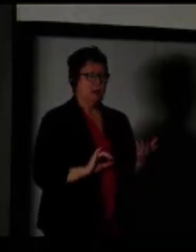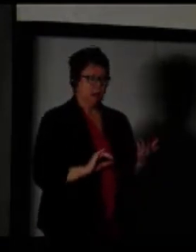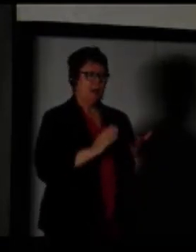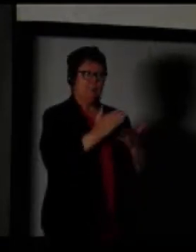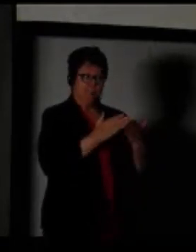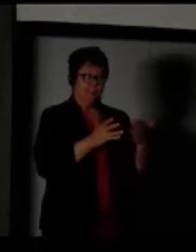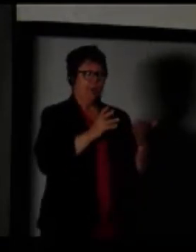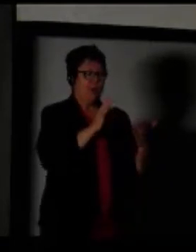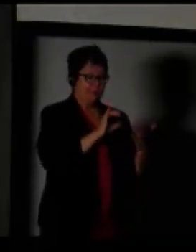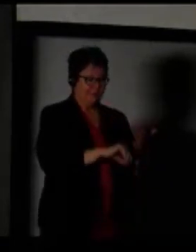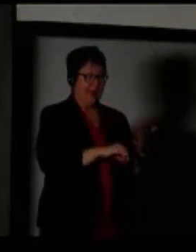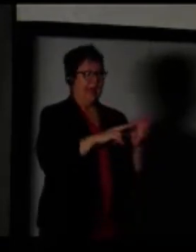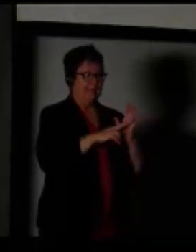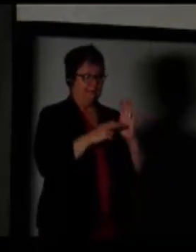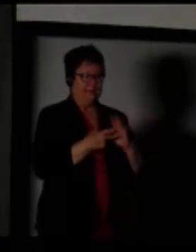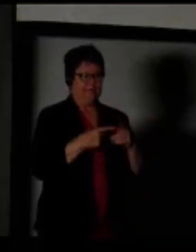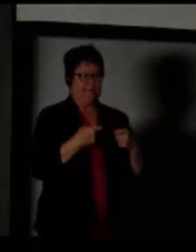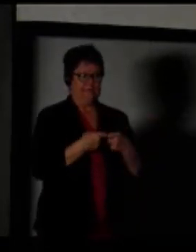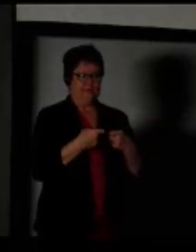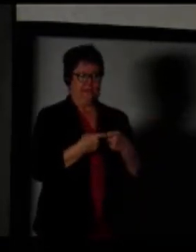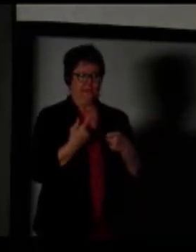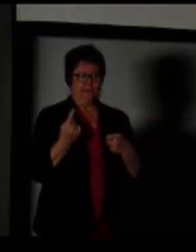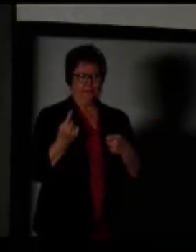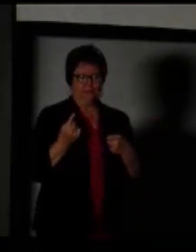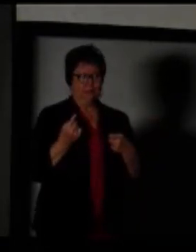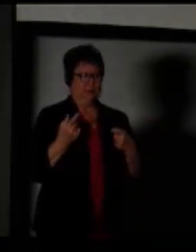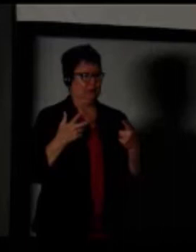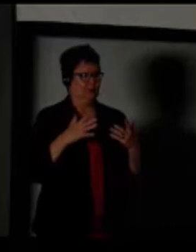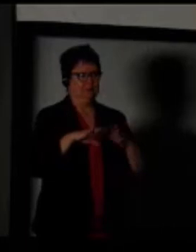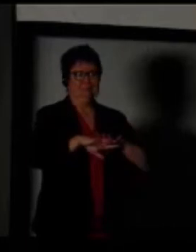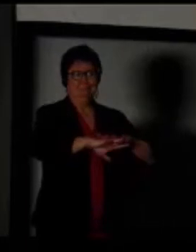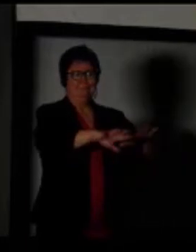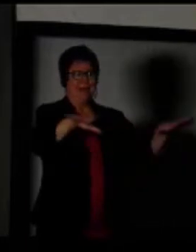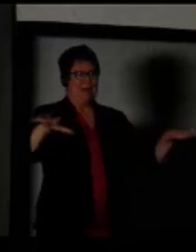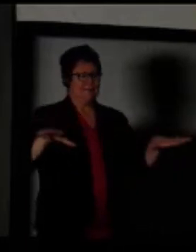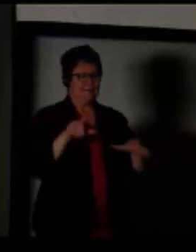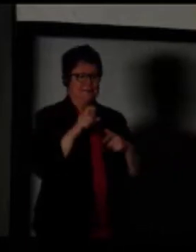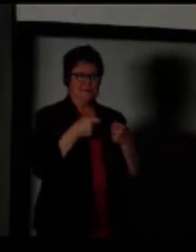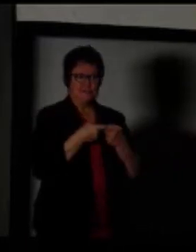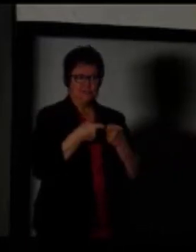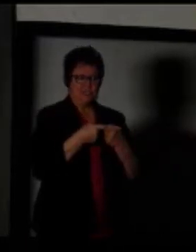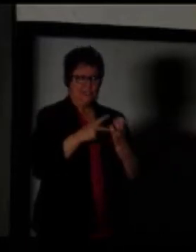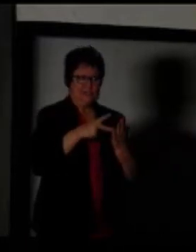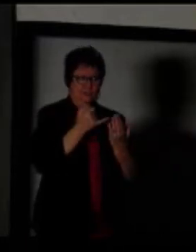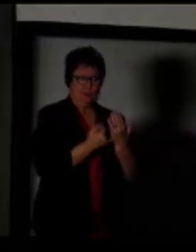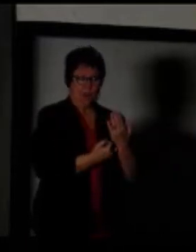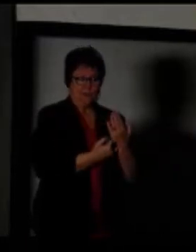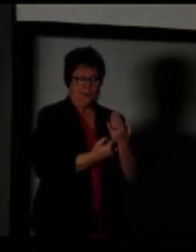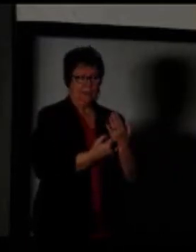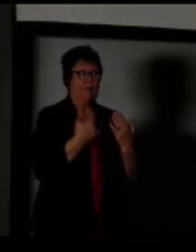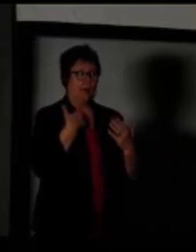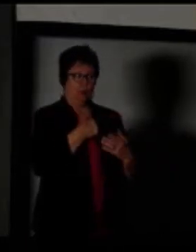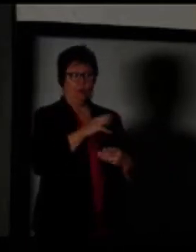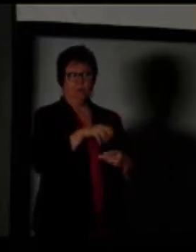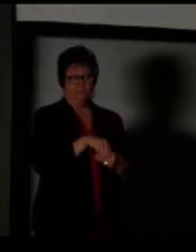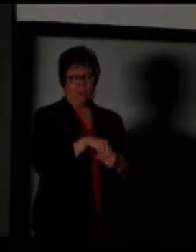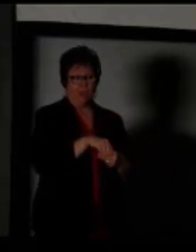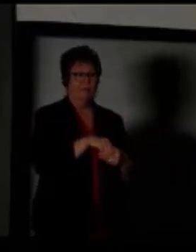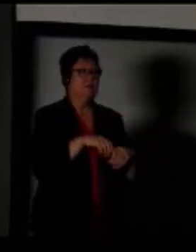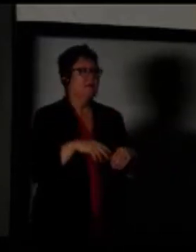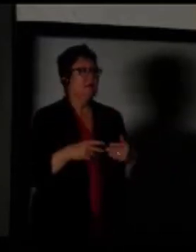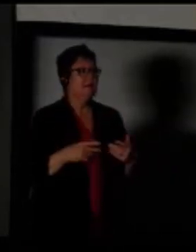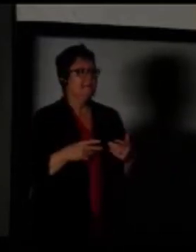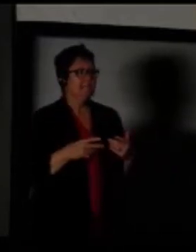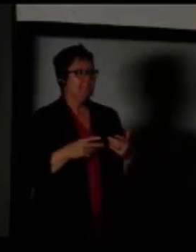of that was this digitization, this mass digitization project that we took part in. And I